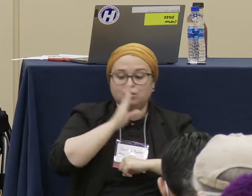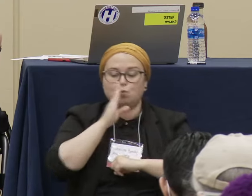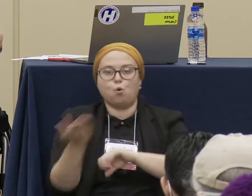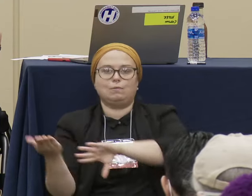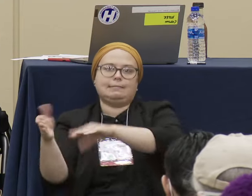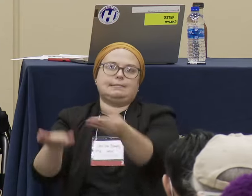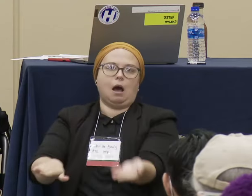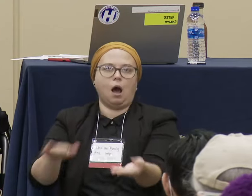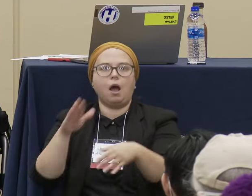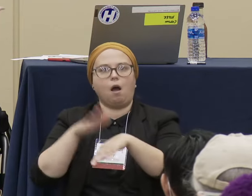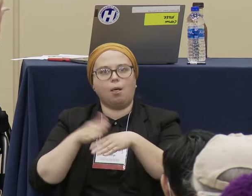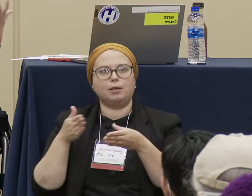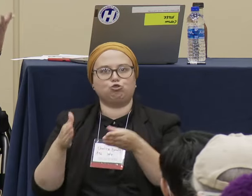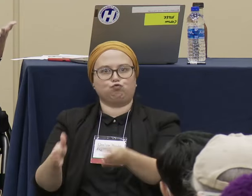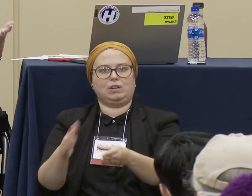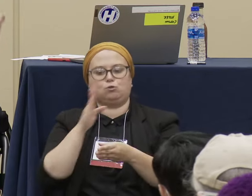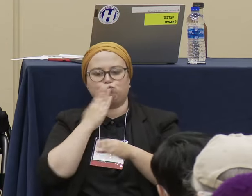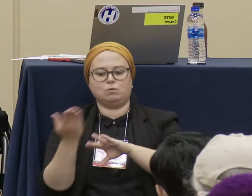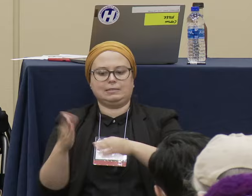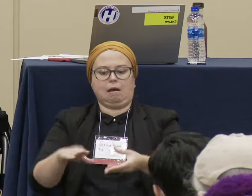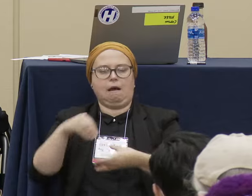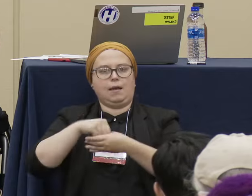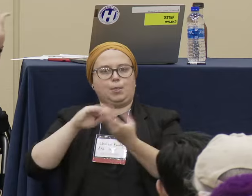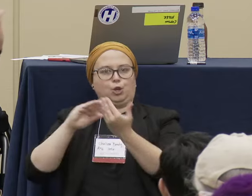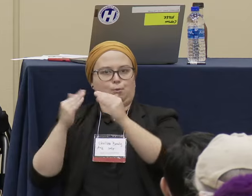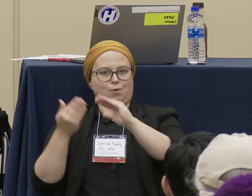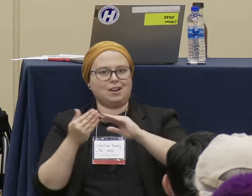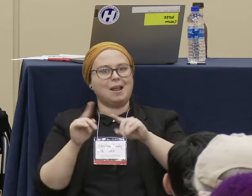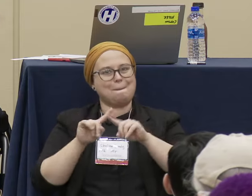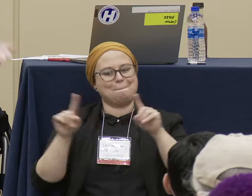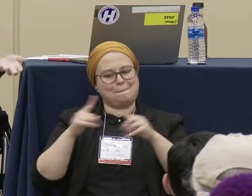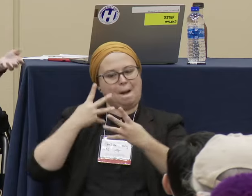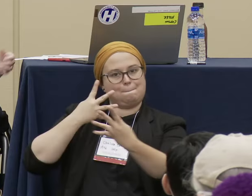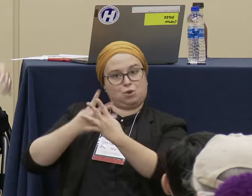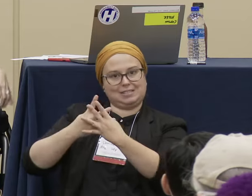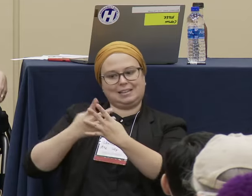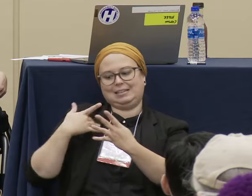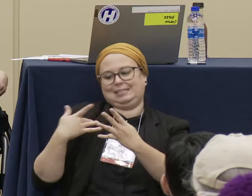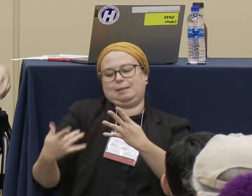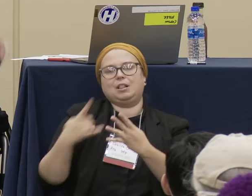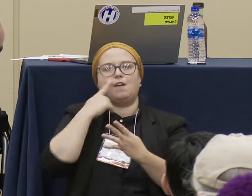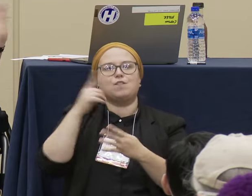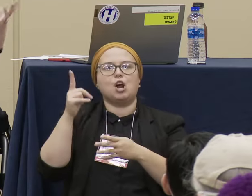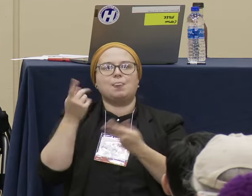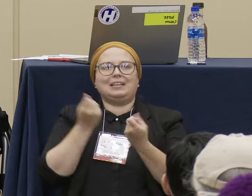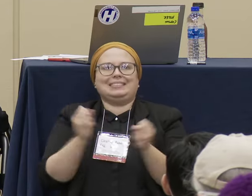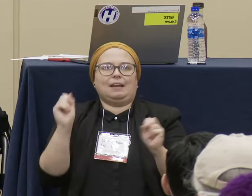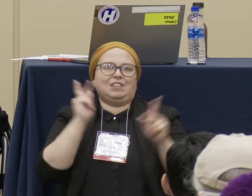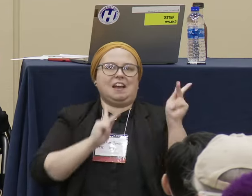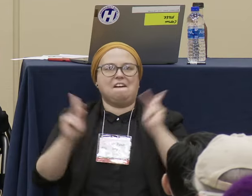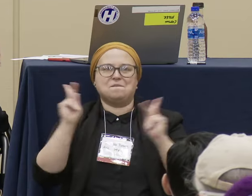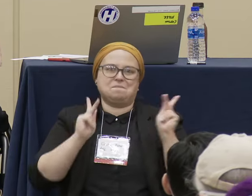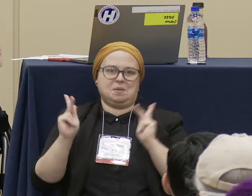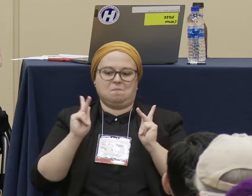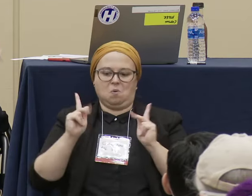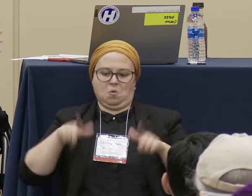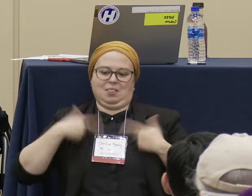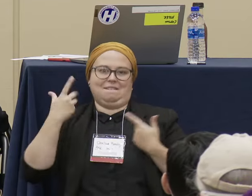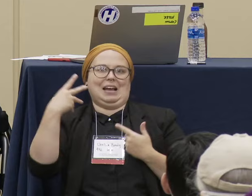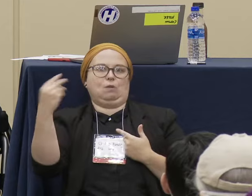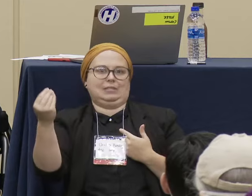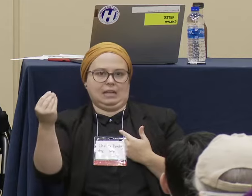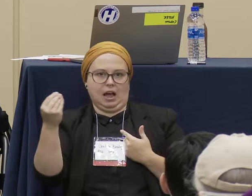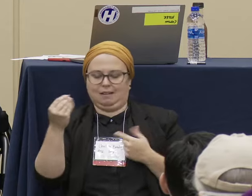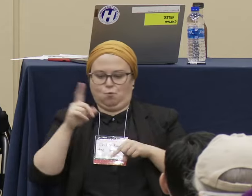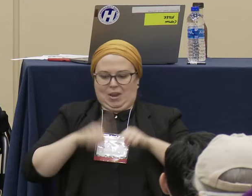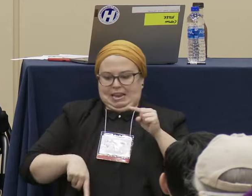community. But in prison, it's usually the safety of the people on the outside, right? Like we can't release dangerous people.